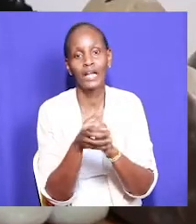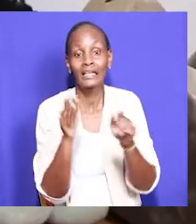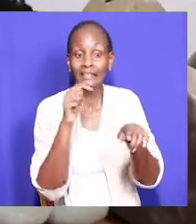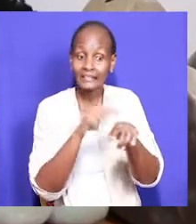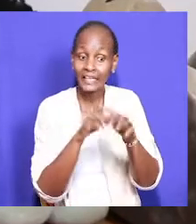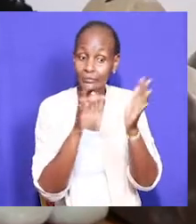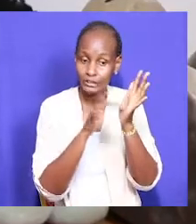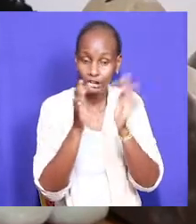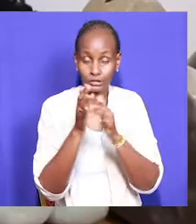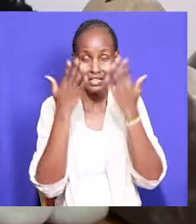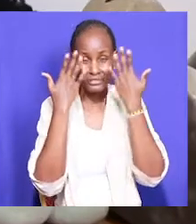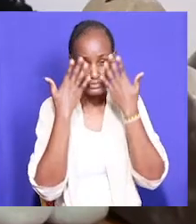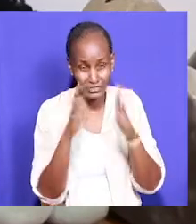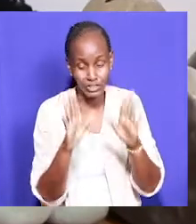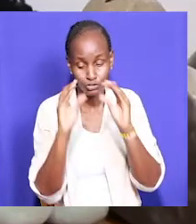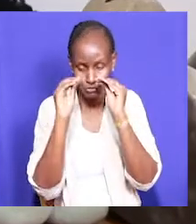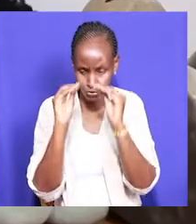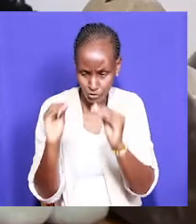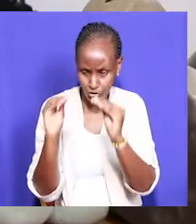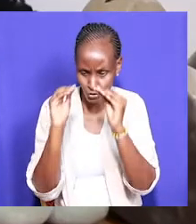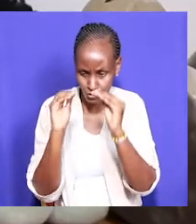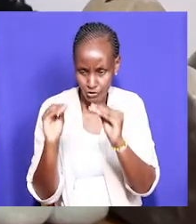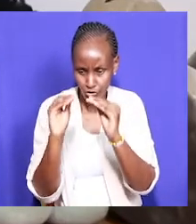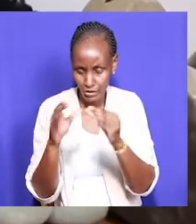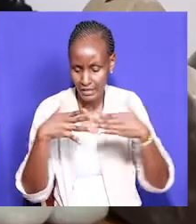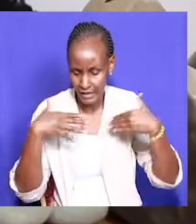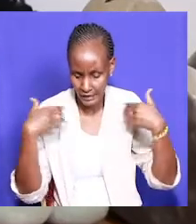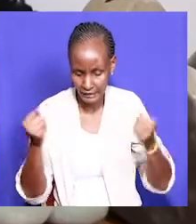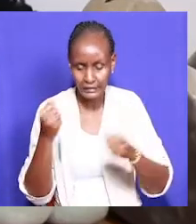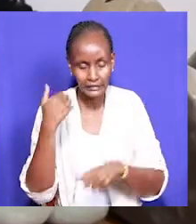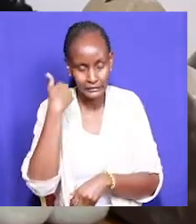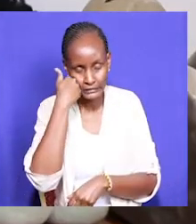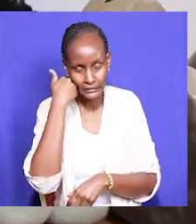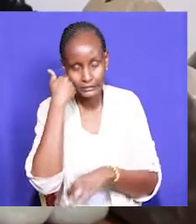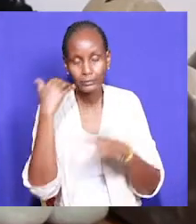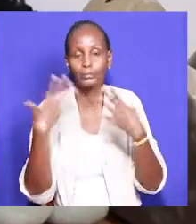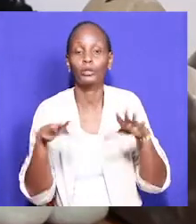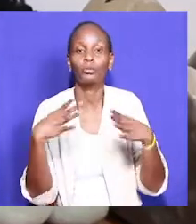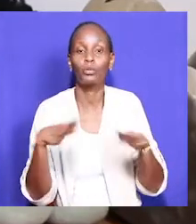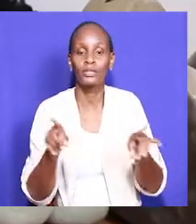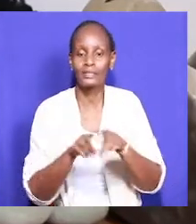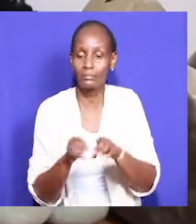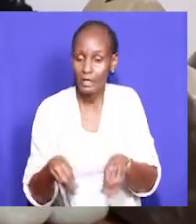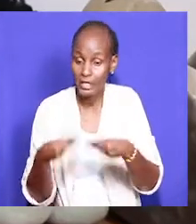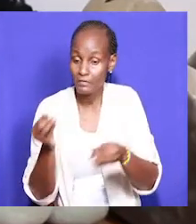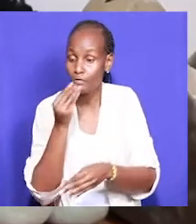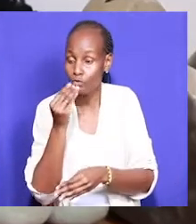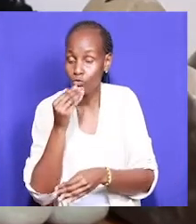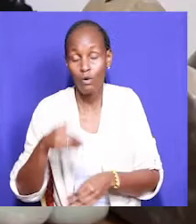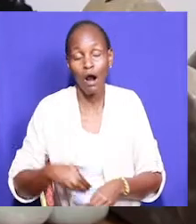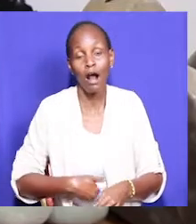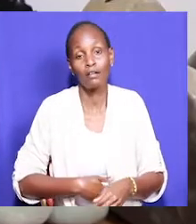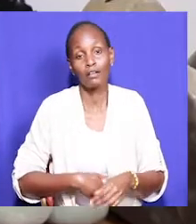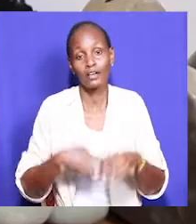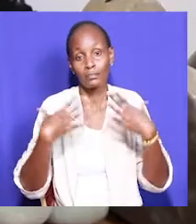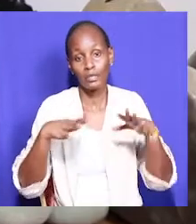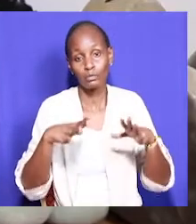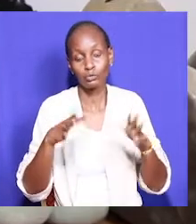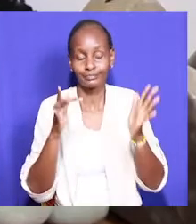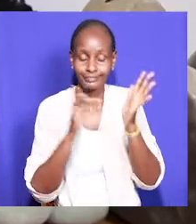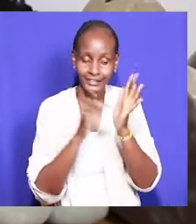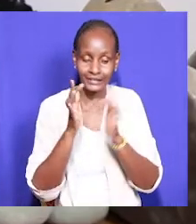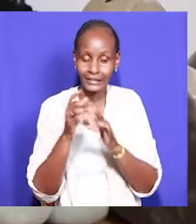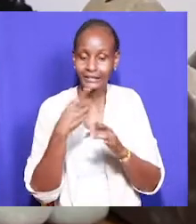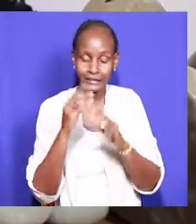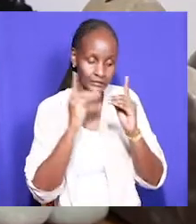had finished teaching and healing the sick, and feeding the hungry, Jesus told his disciples